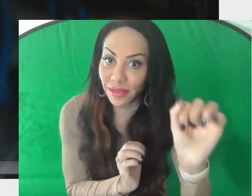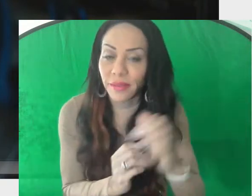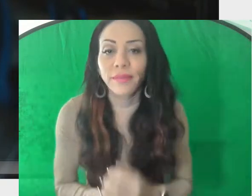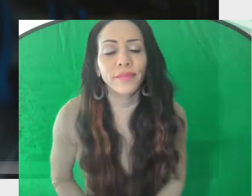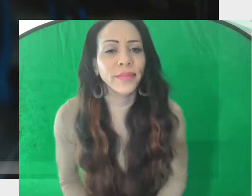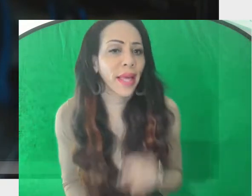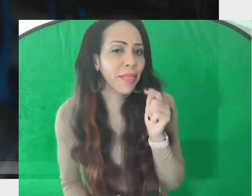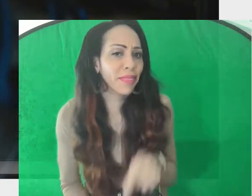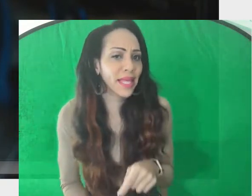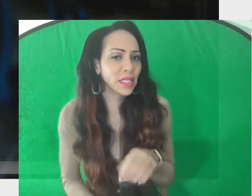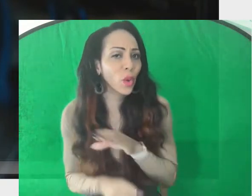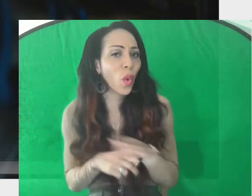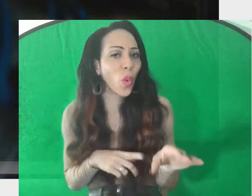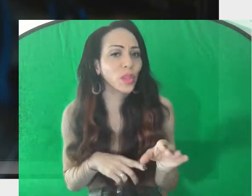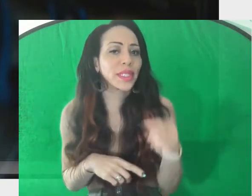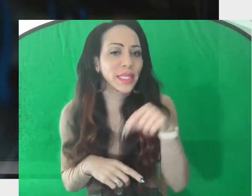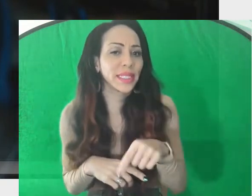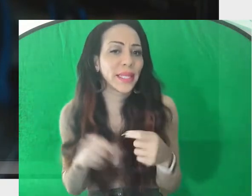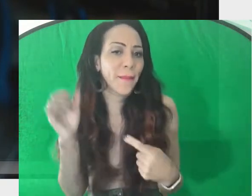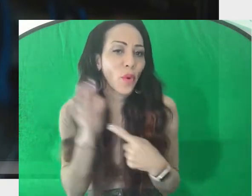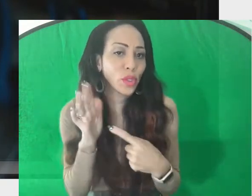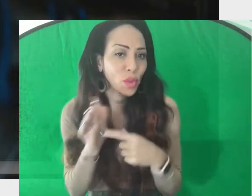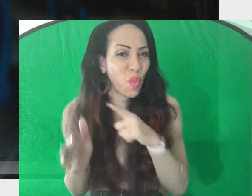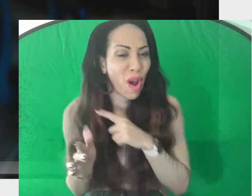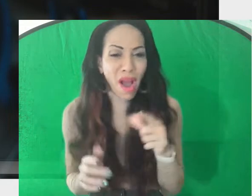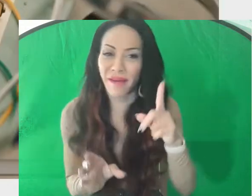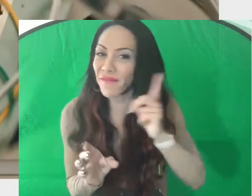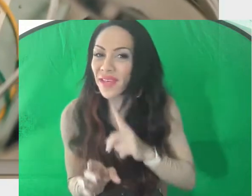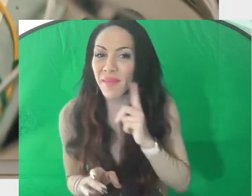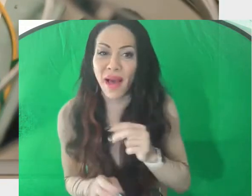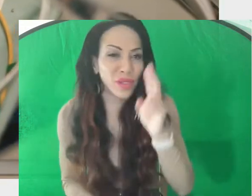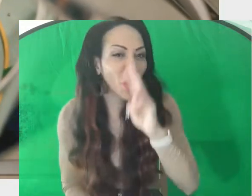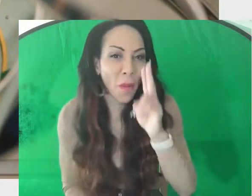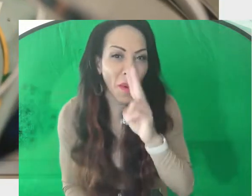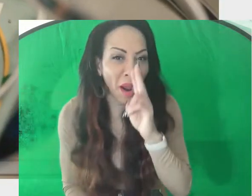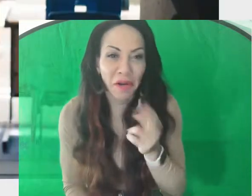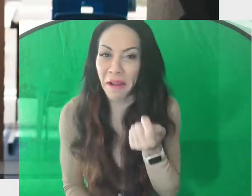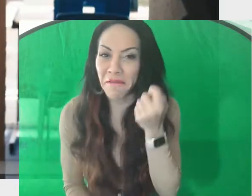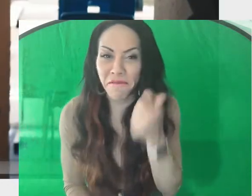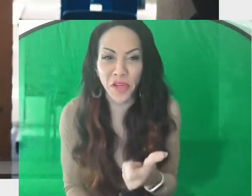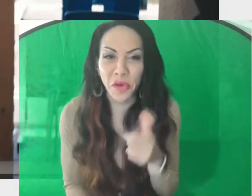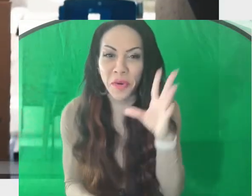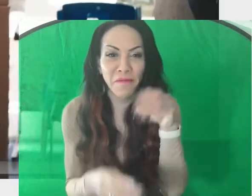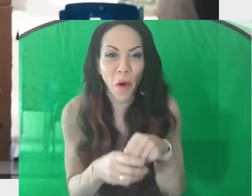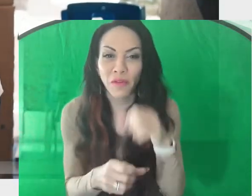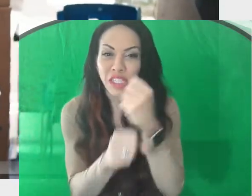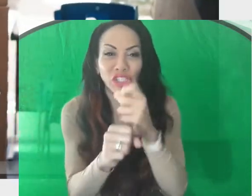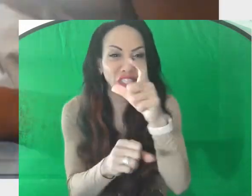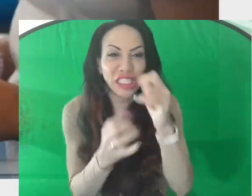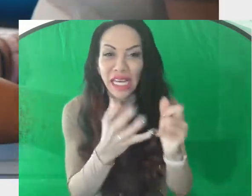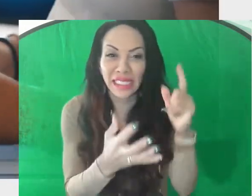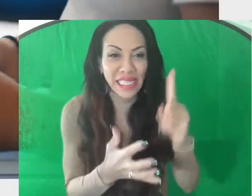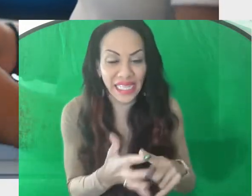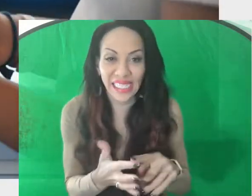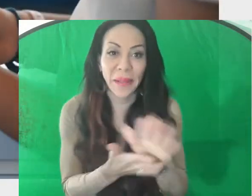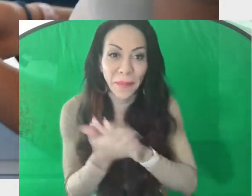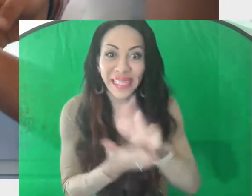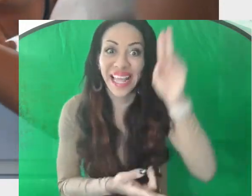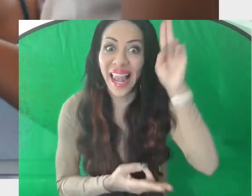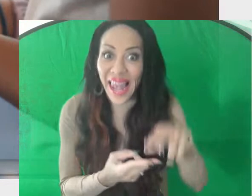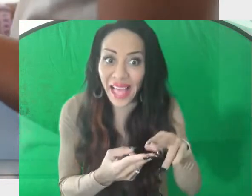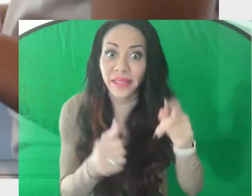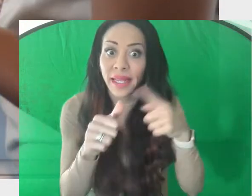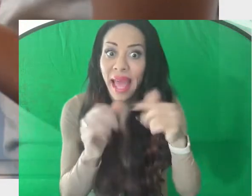of female non-binary people taking up computing at GCSEs, which carries on through to A-levels and computing. And then that also is